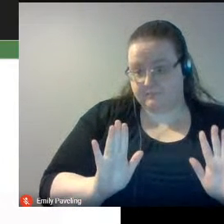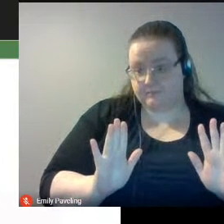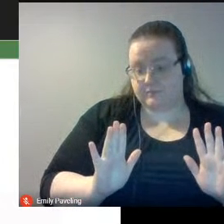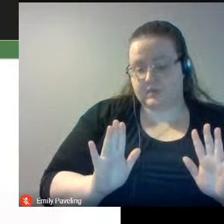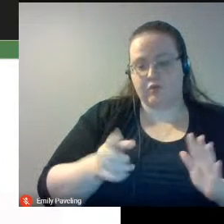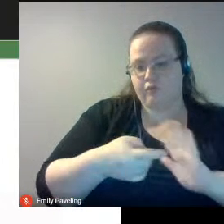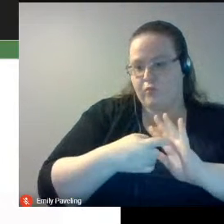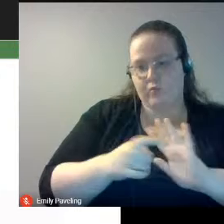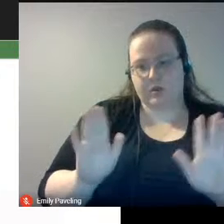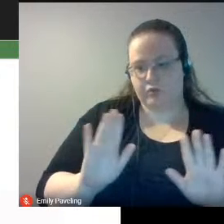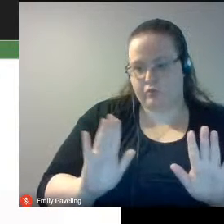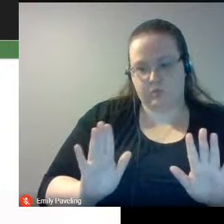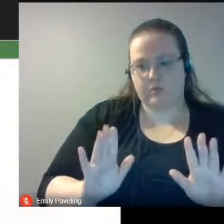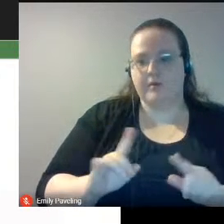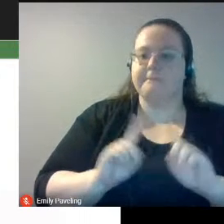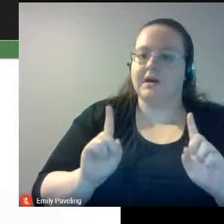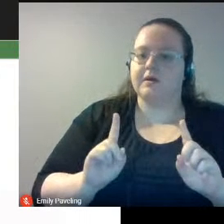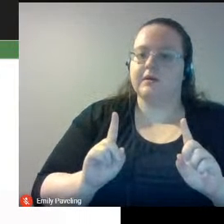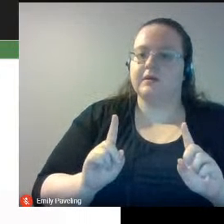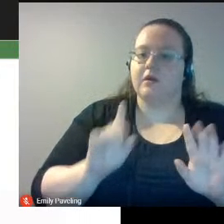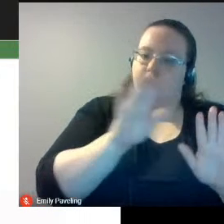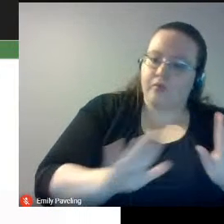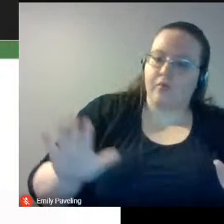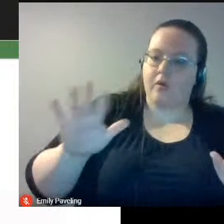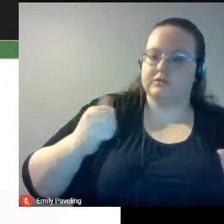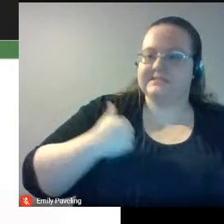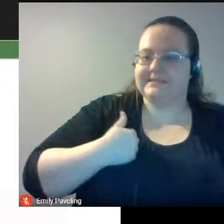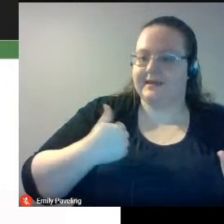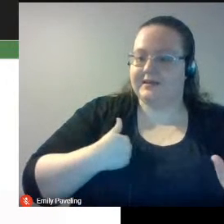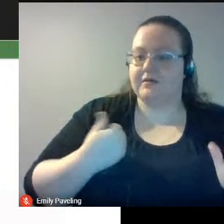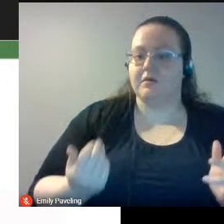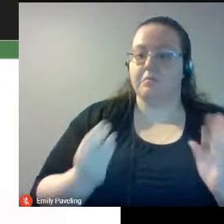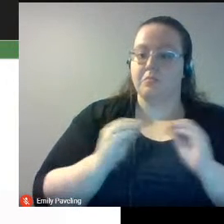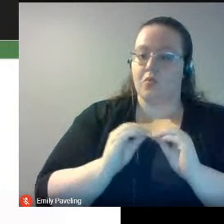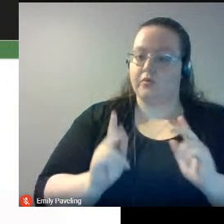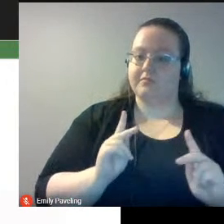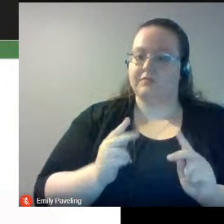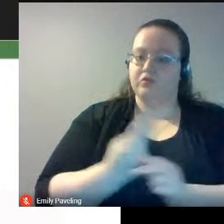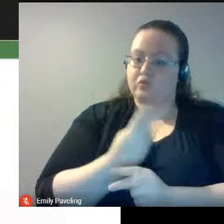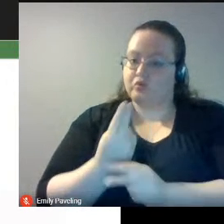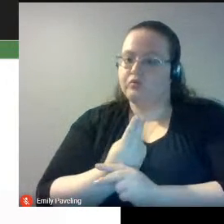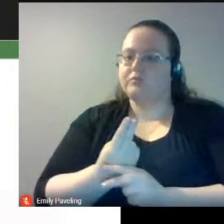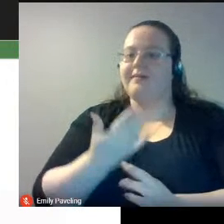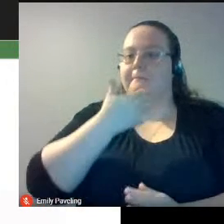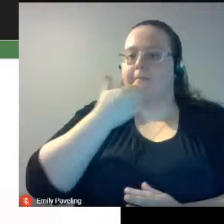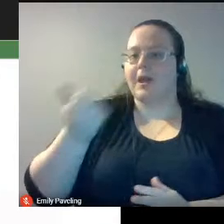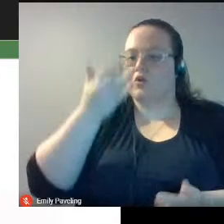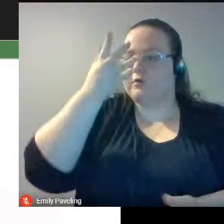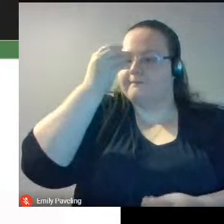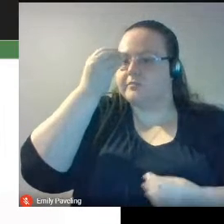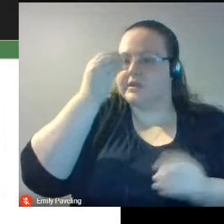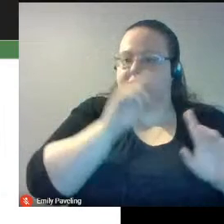the more effective it will be in helping to protect each other and our communities.